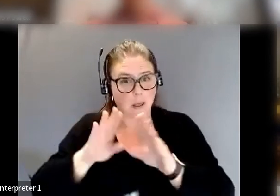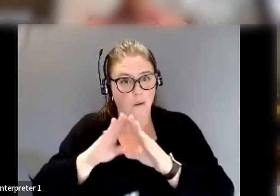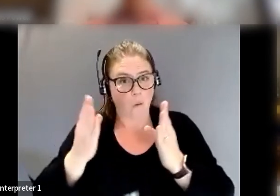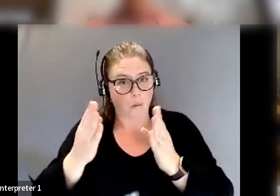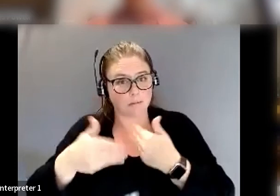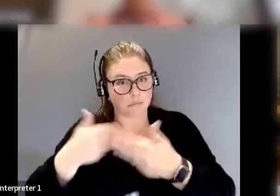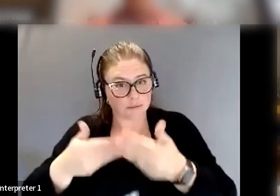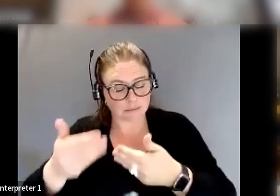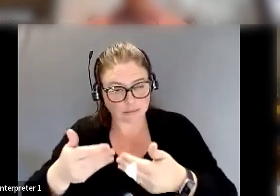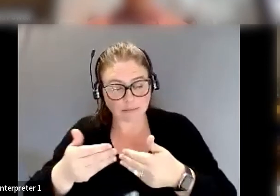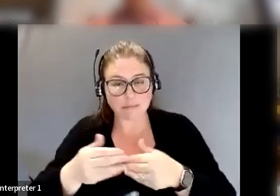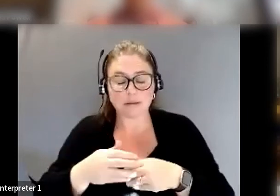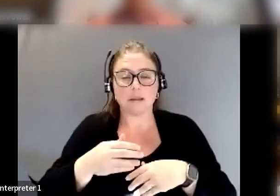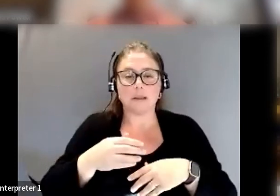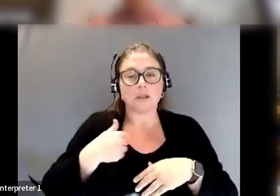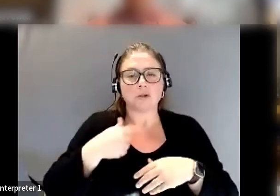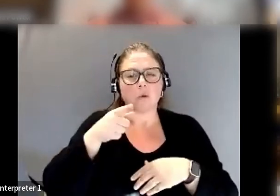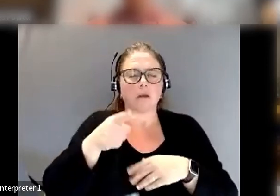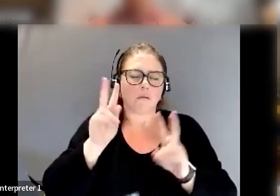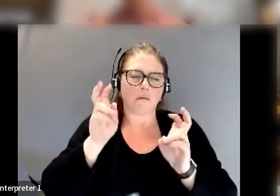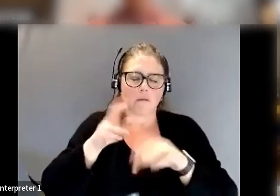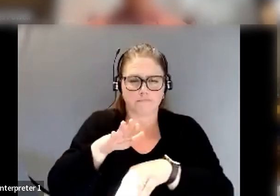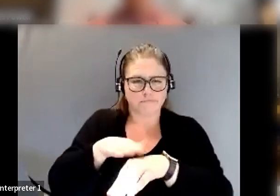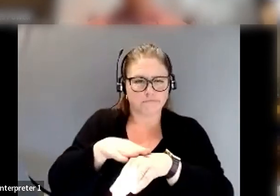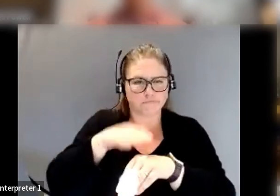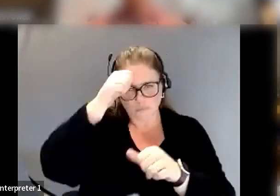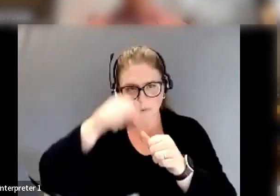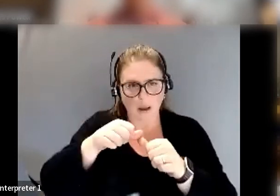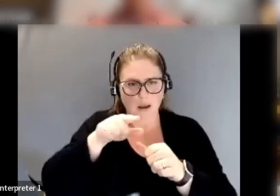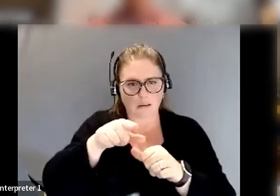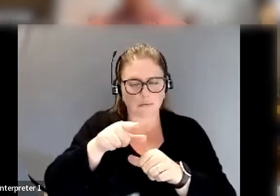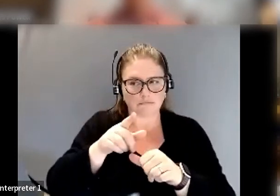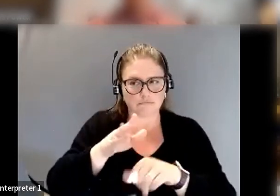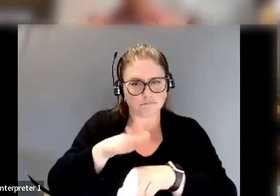that when it does open, you are prepared to apply.